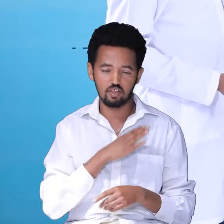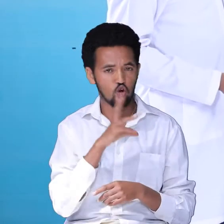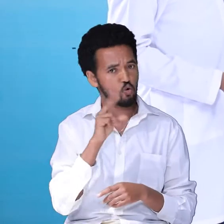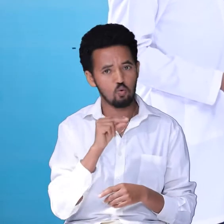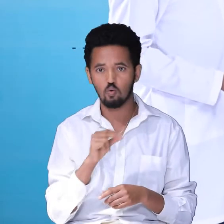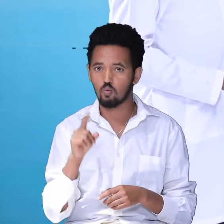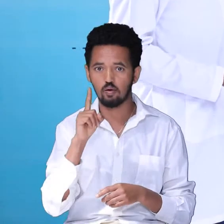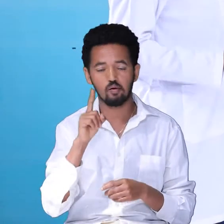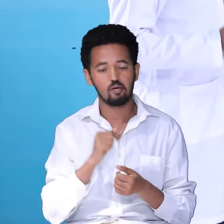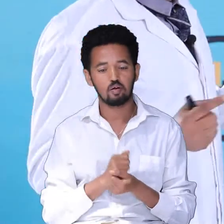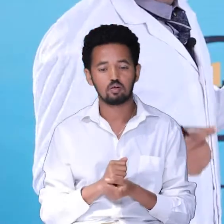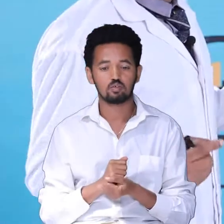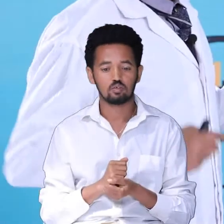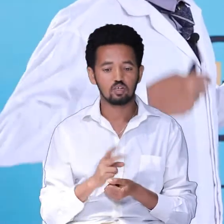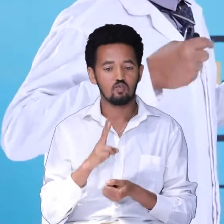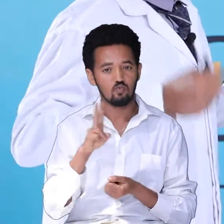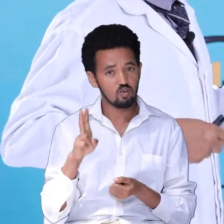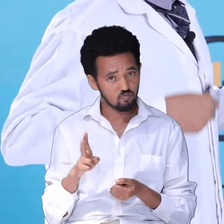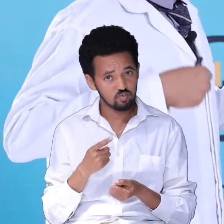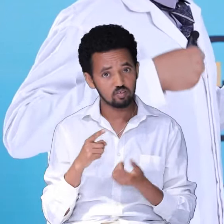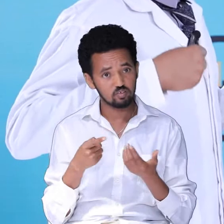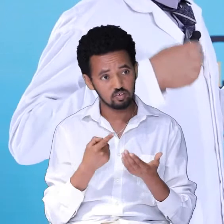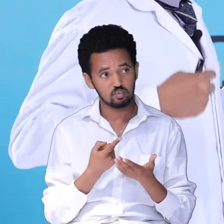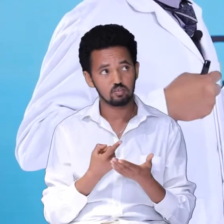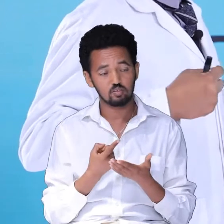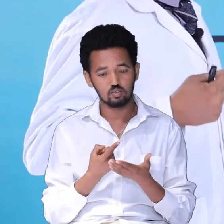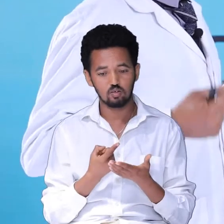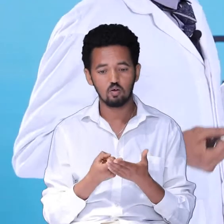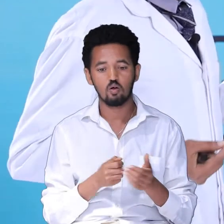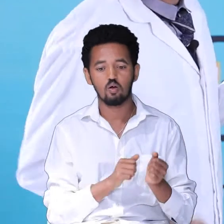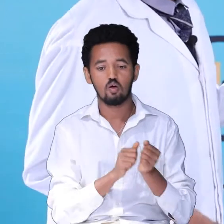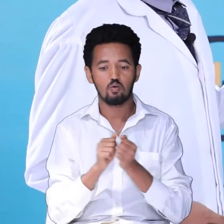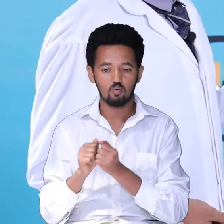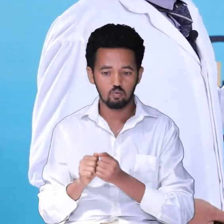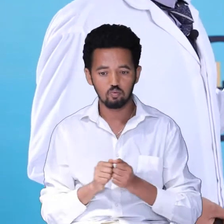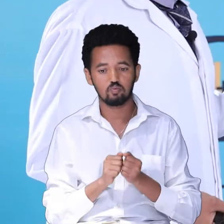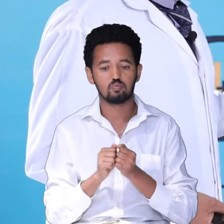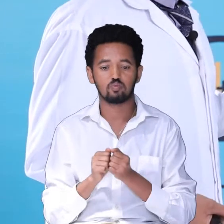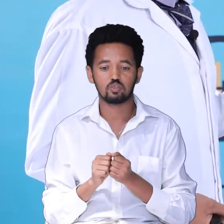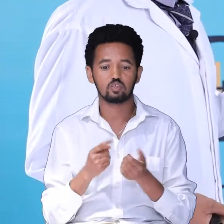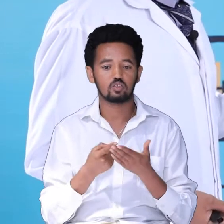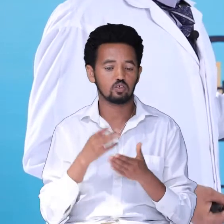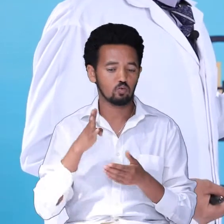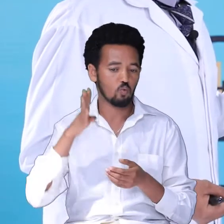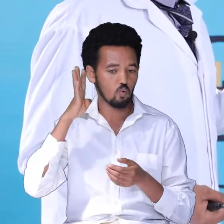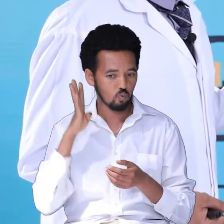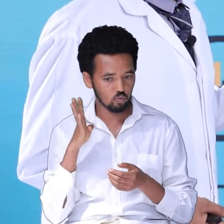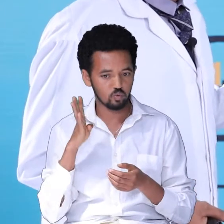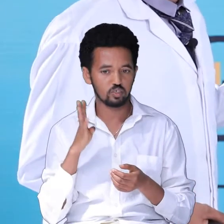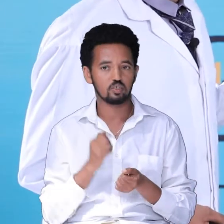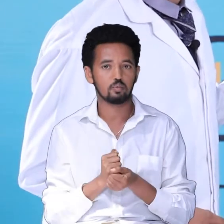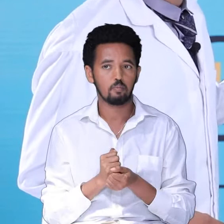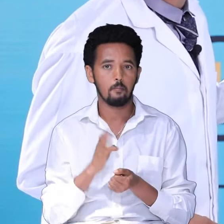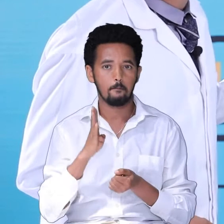No one involved in the trade relation with Great Britain. This decision was decided